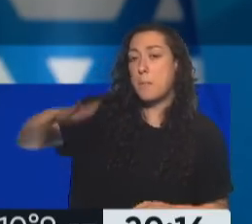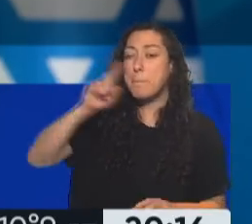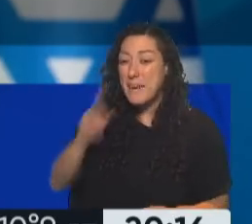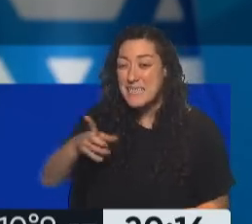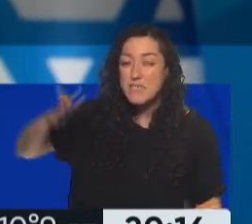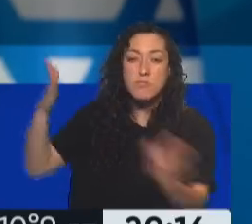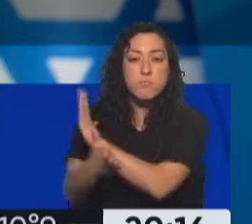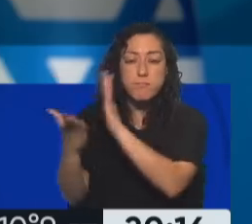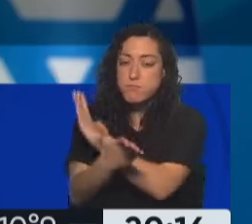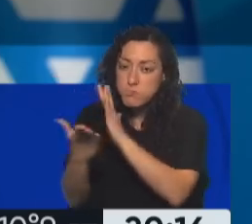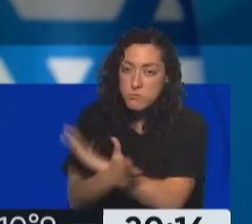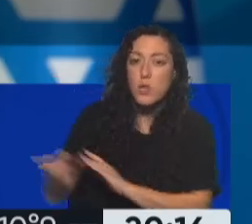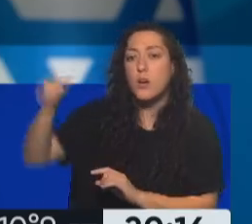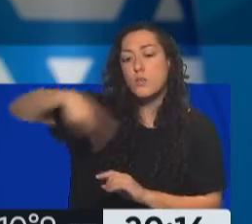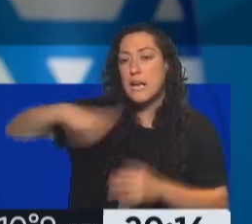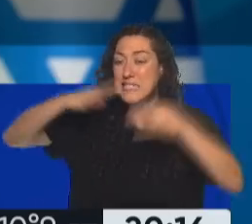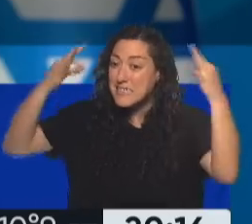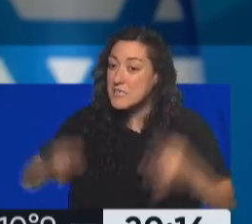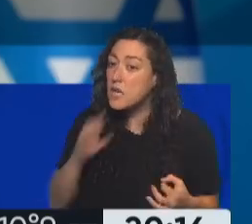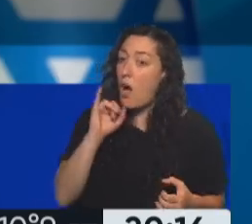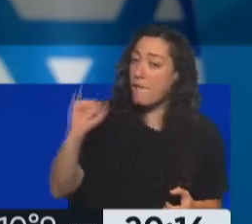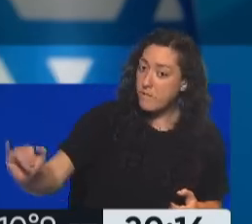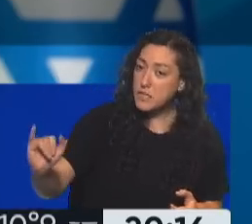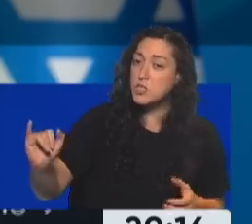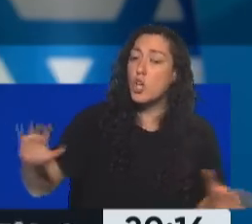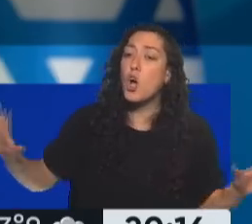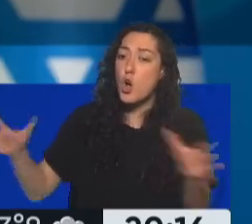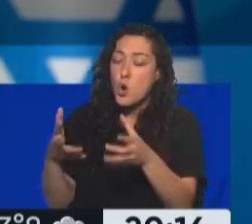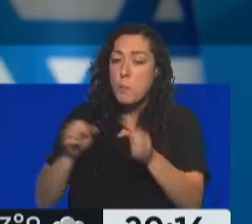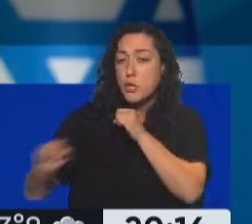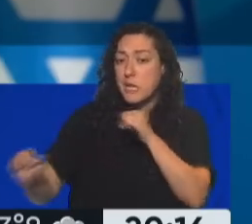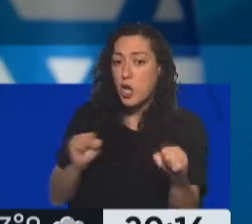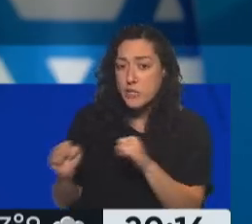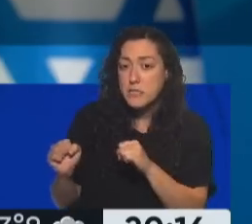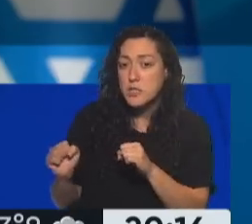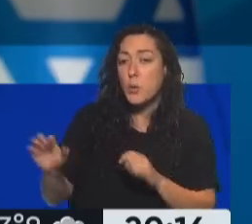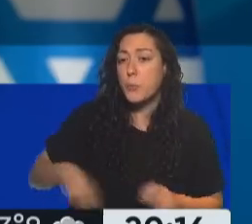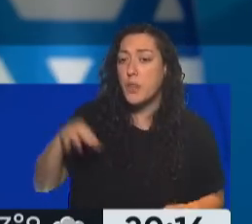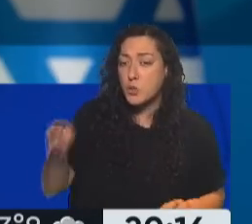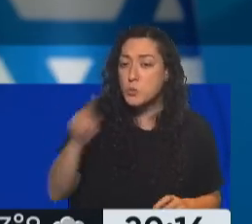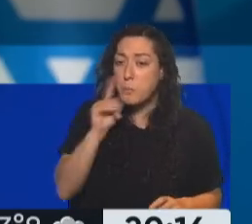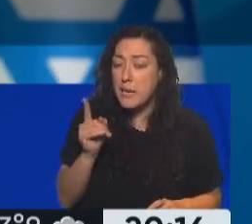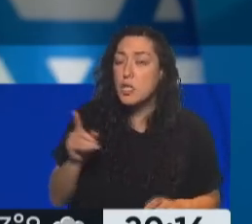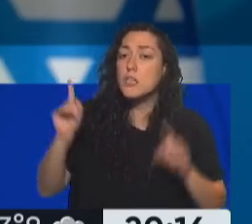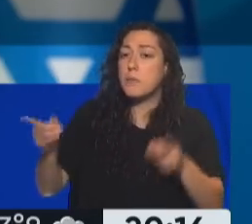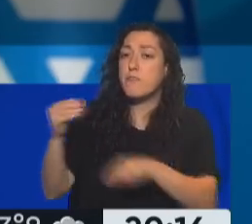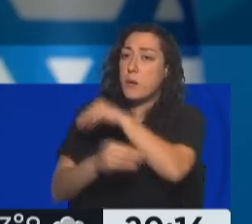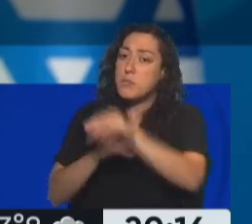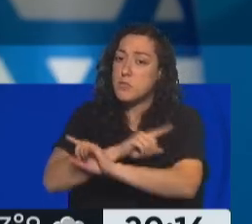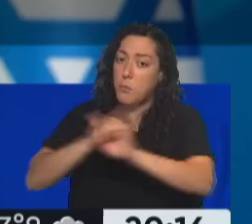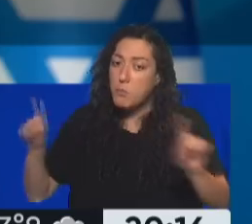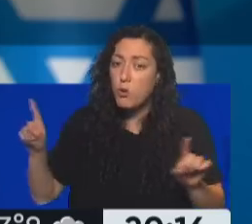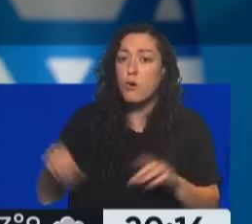you, take this warning seriously. Don't let Hezbollah endanger your lives and the lives of your loved ones. Don't